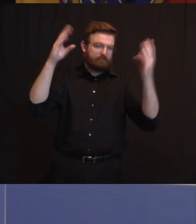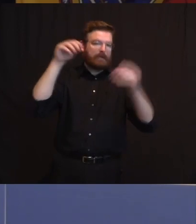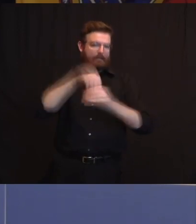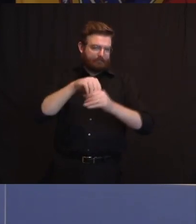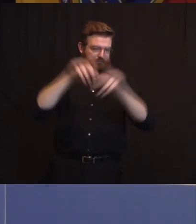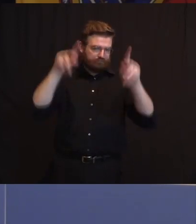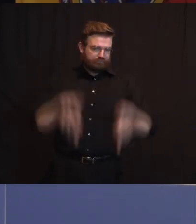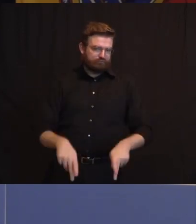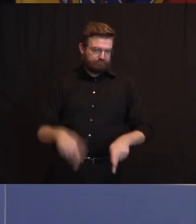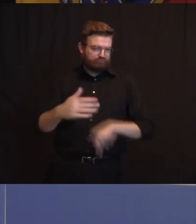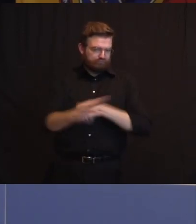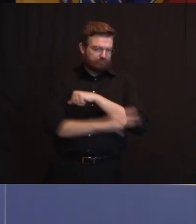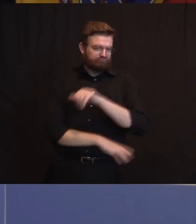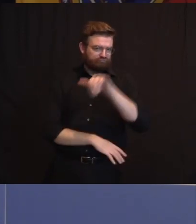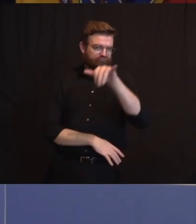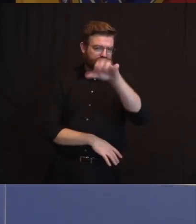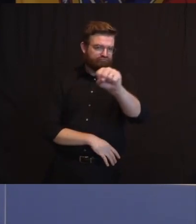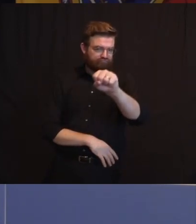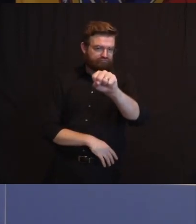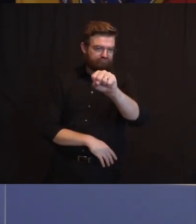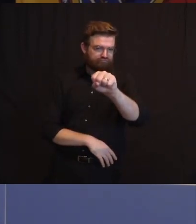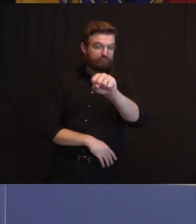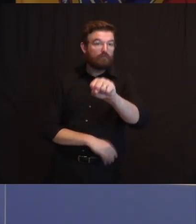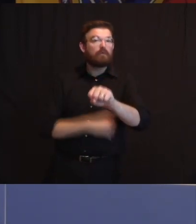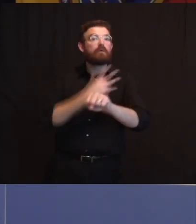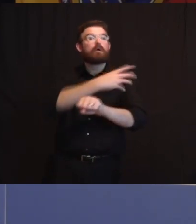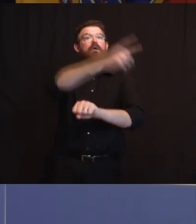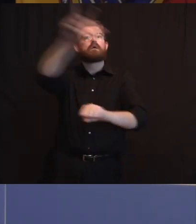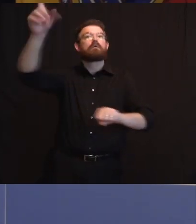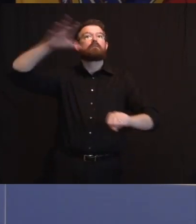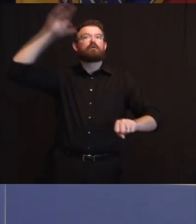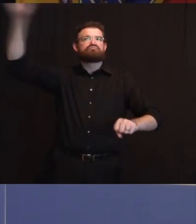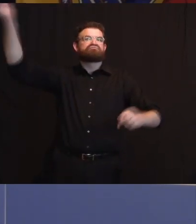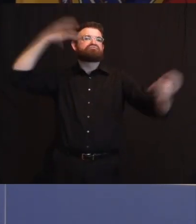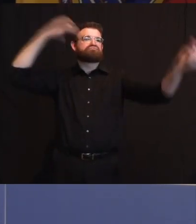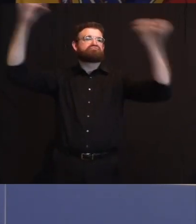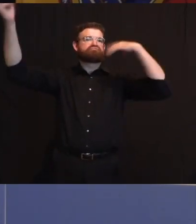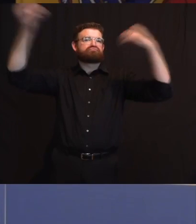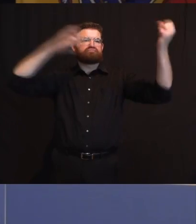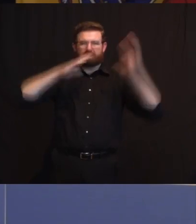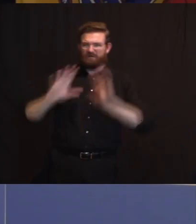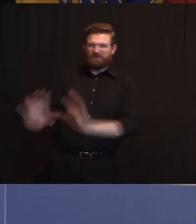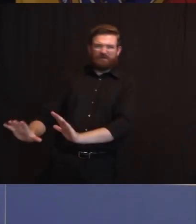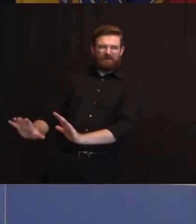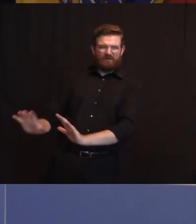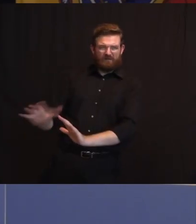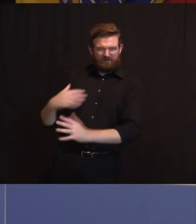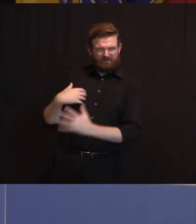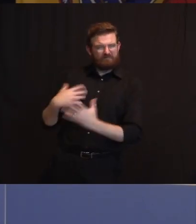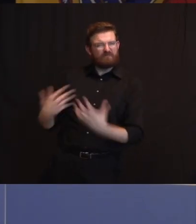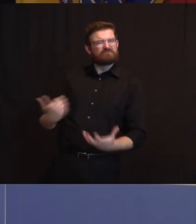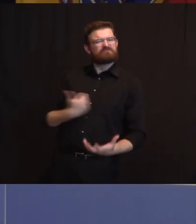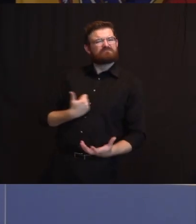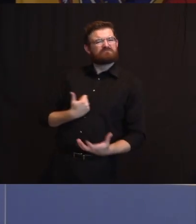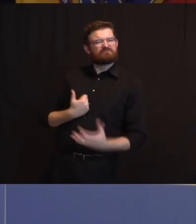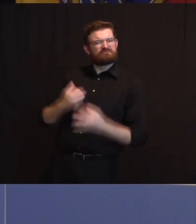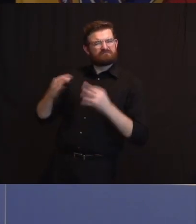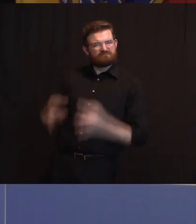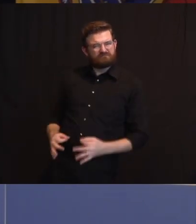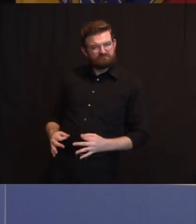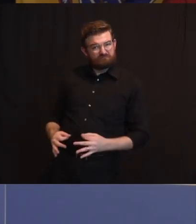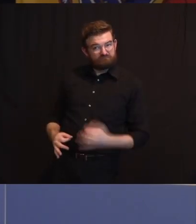received a great deal of feedback from parents, including those who wanted greater input into the decision about whether their child should return